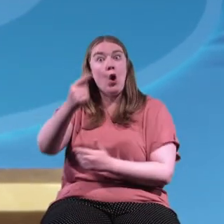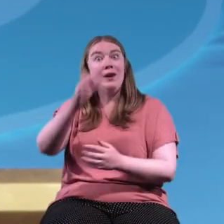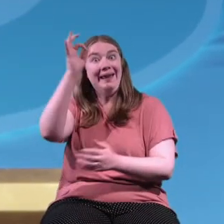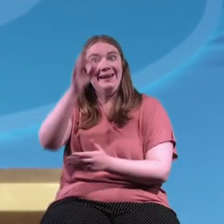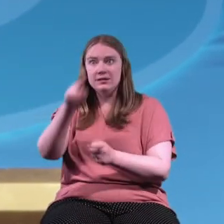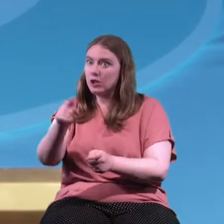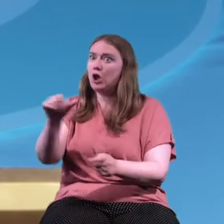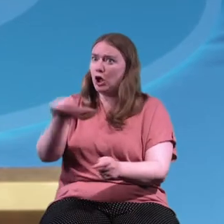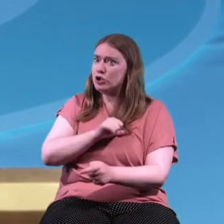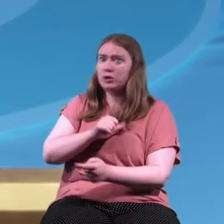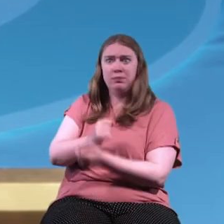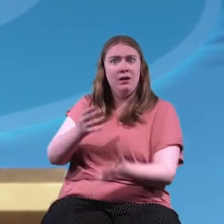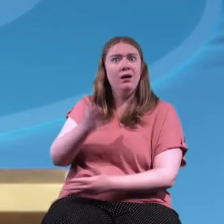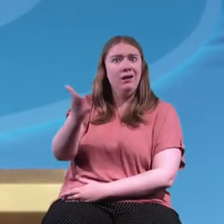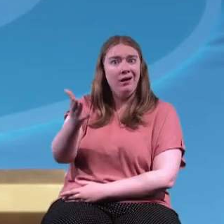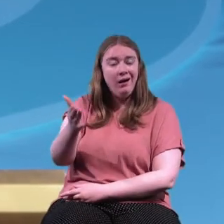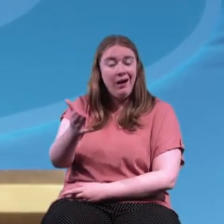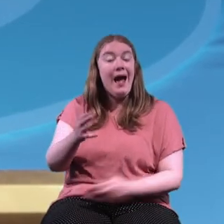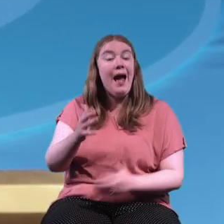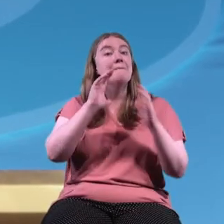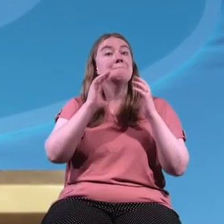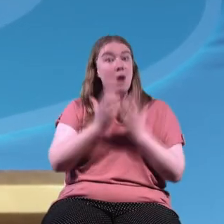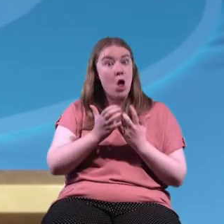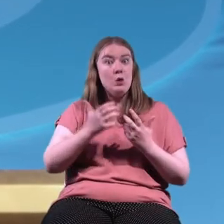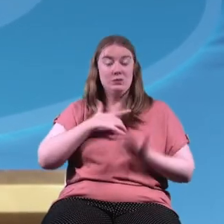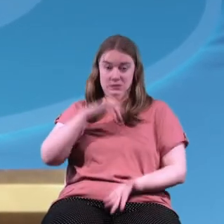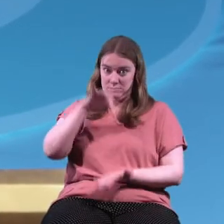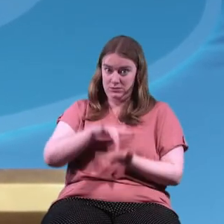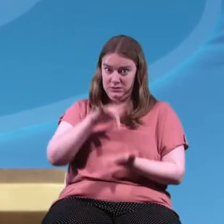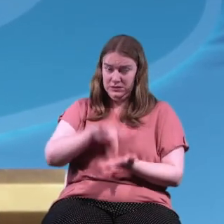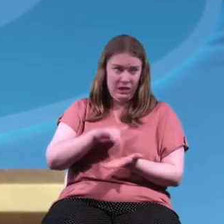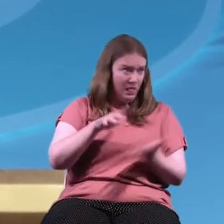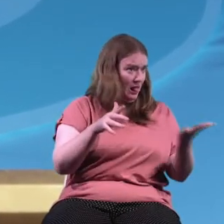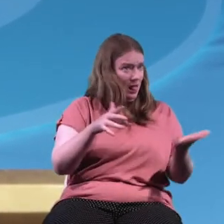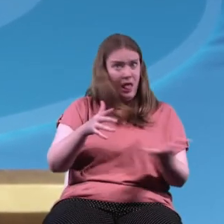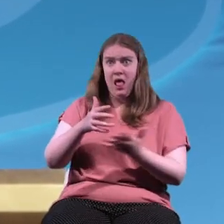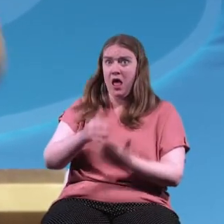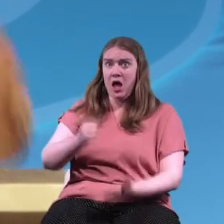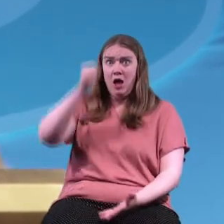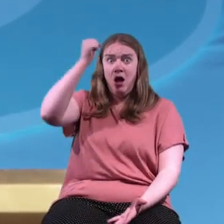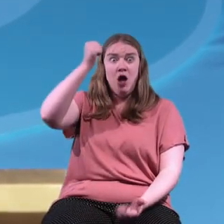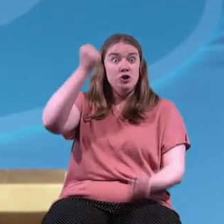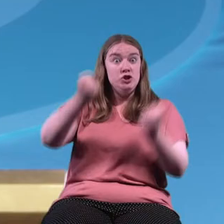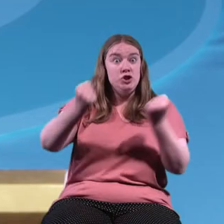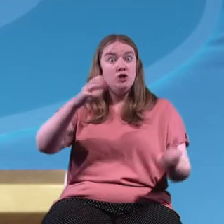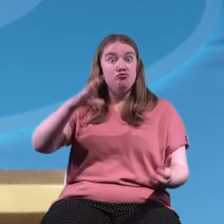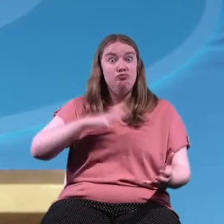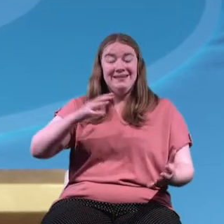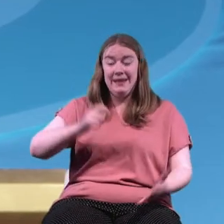is Moses acting as the judge with the staff of judgment raised.